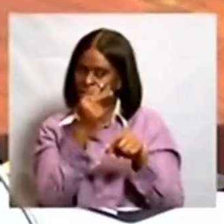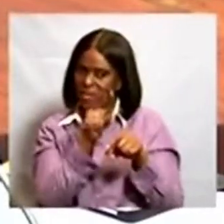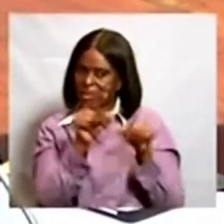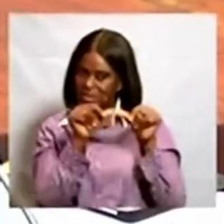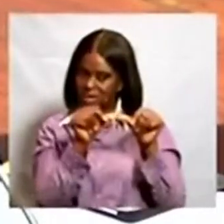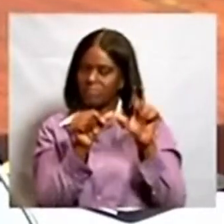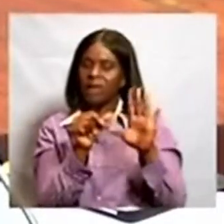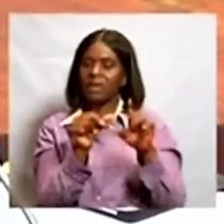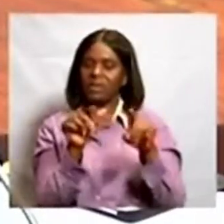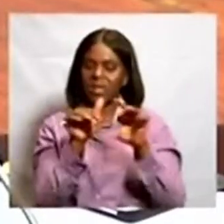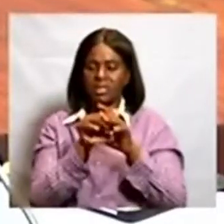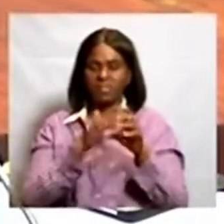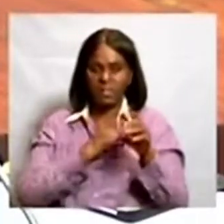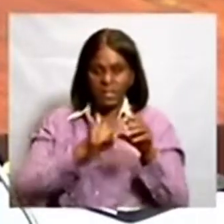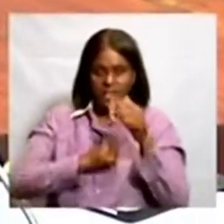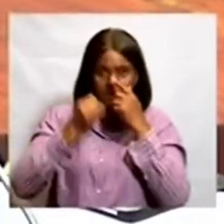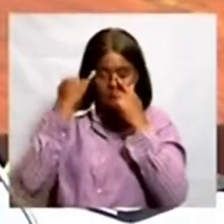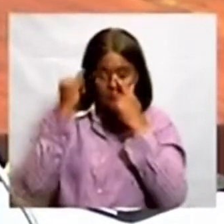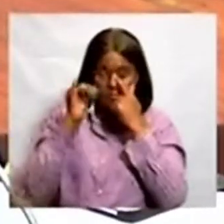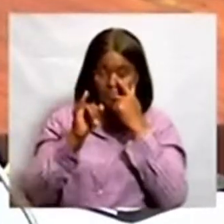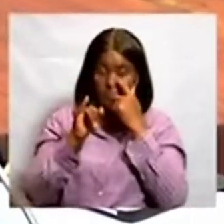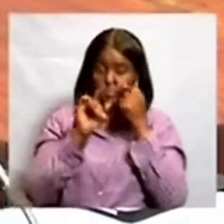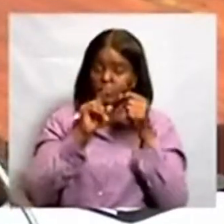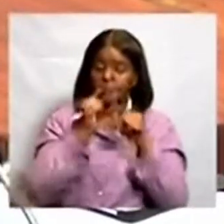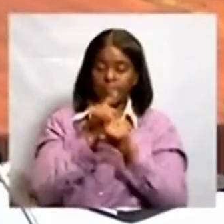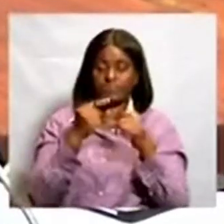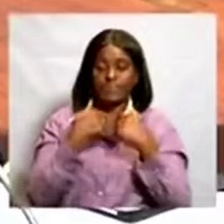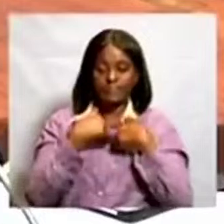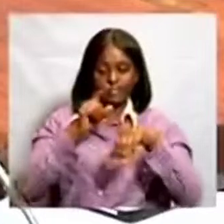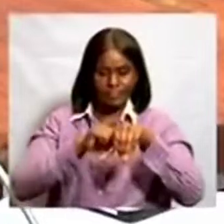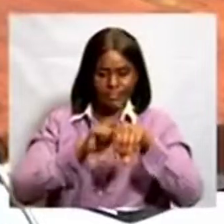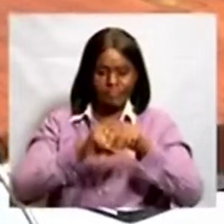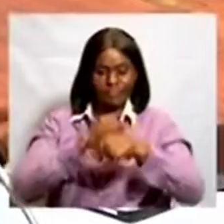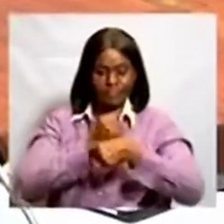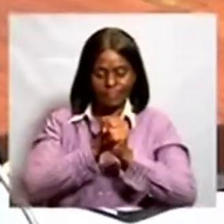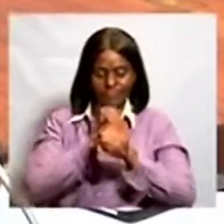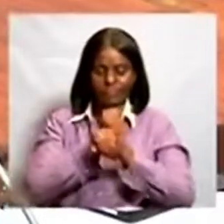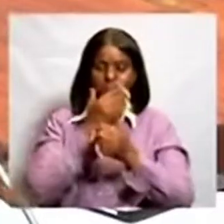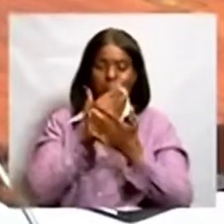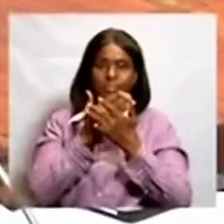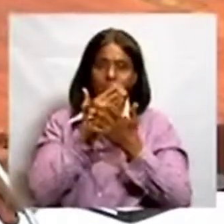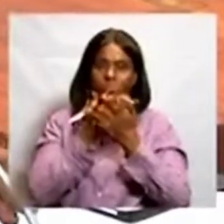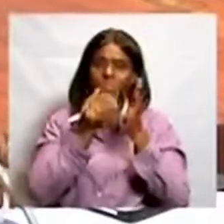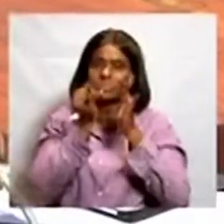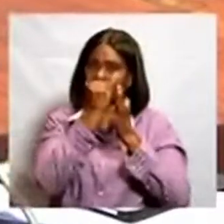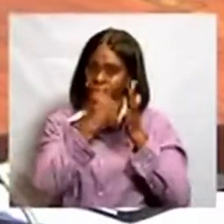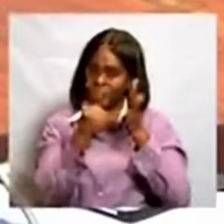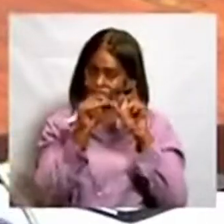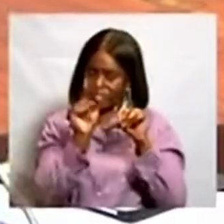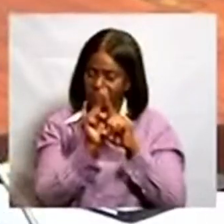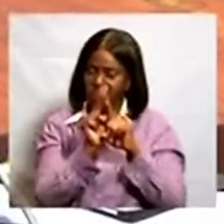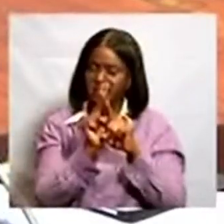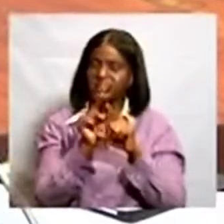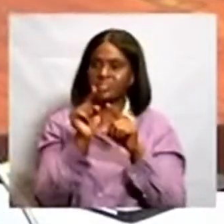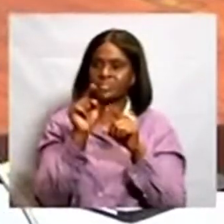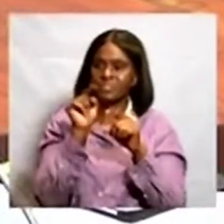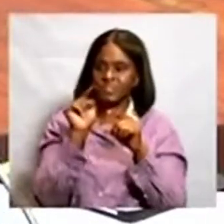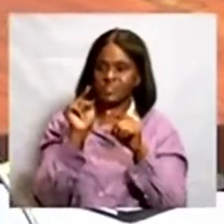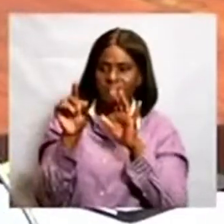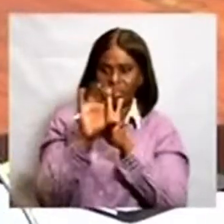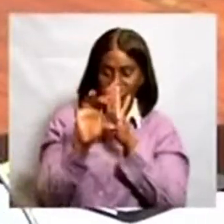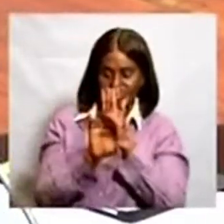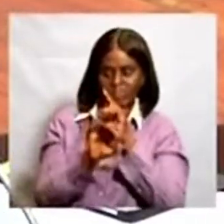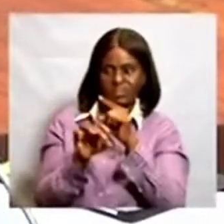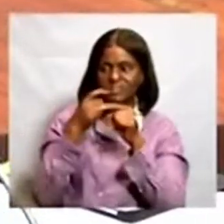more, in my view. Yeah, just take a lot of time to make a proper design. Also, the barcode is a must